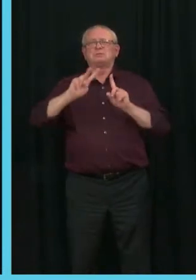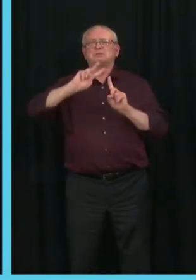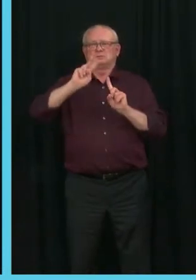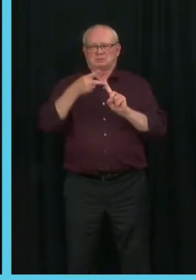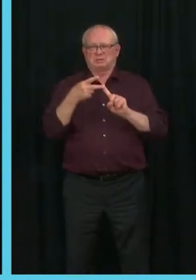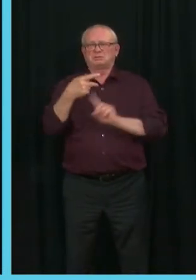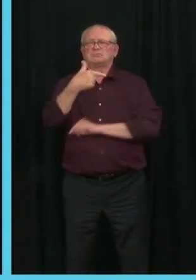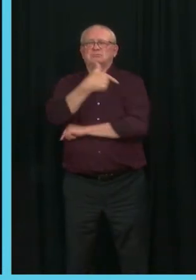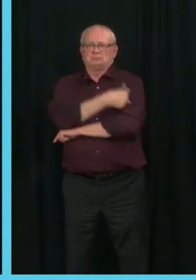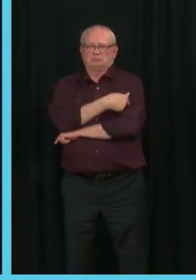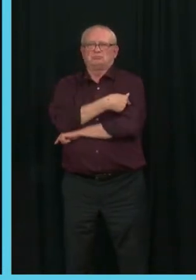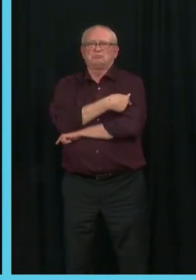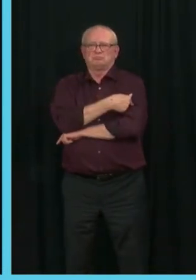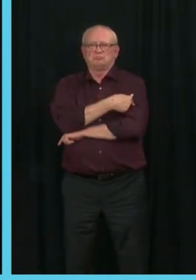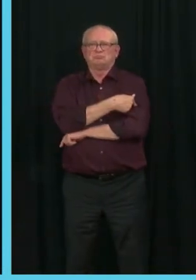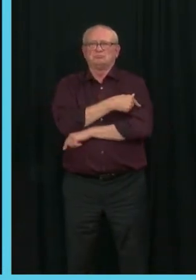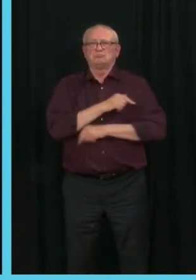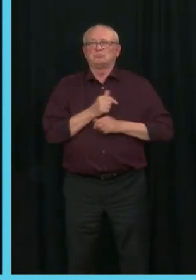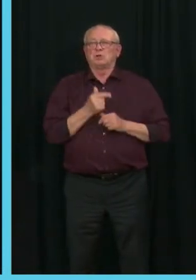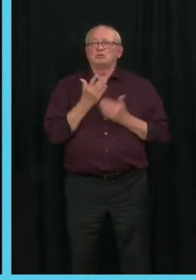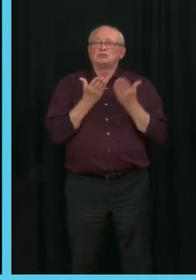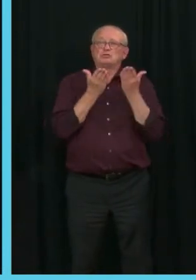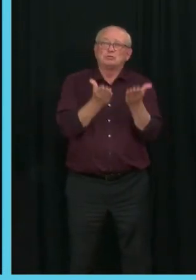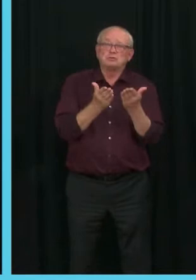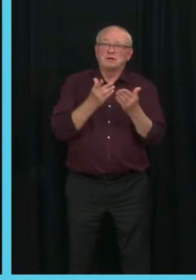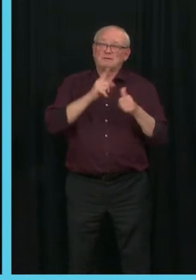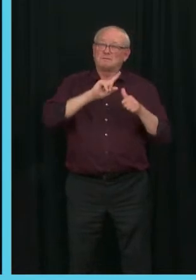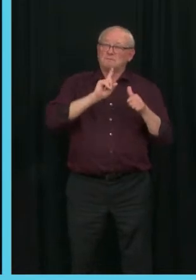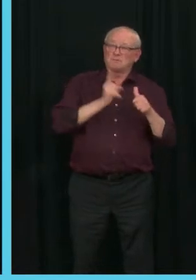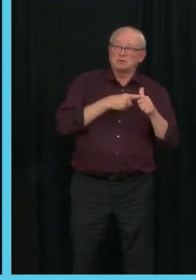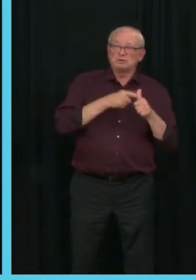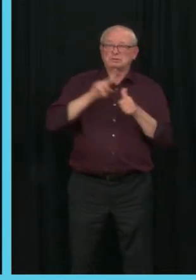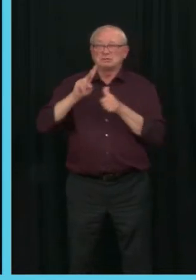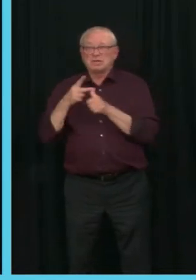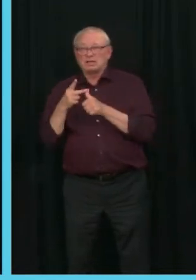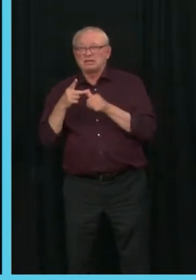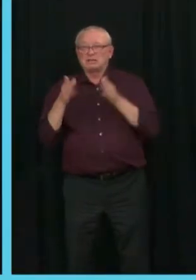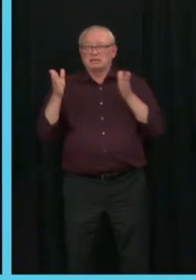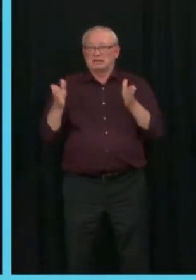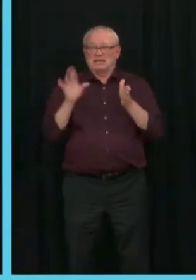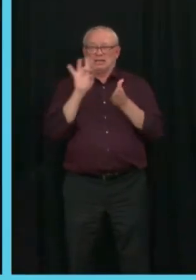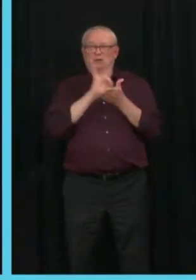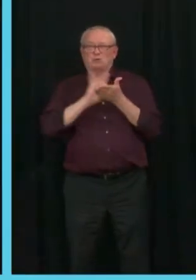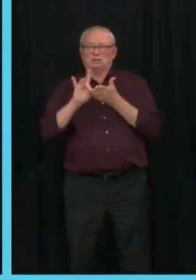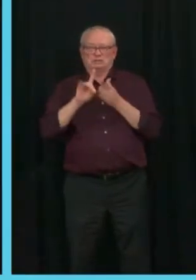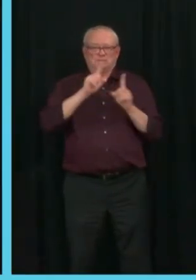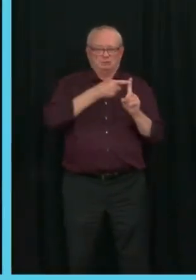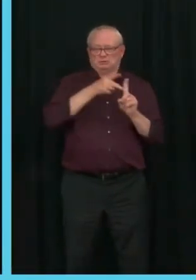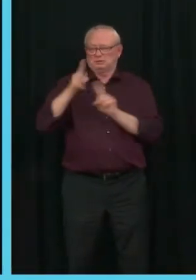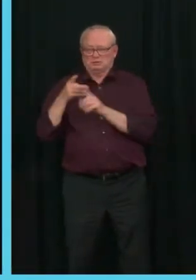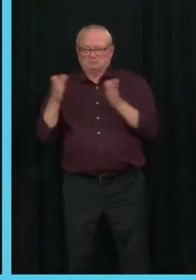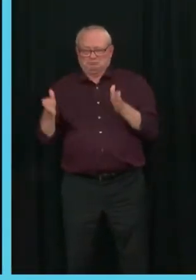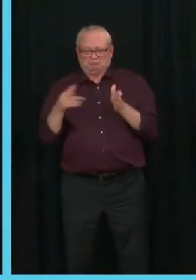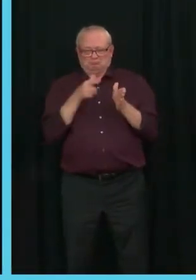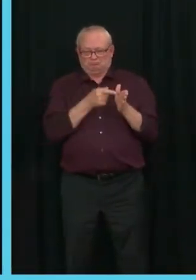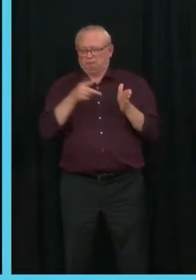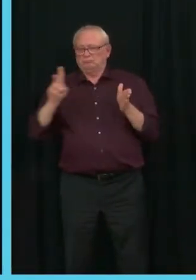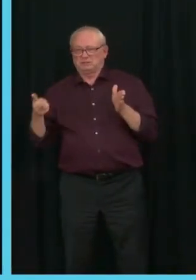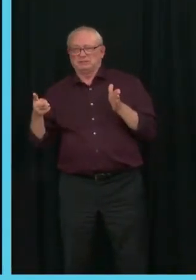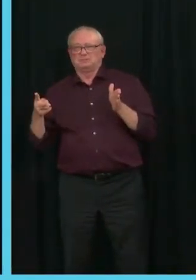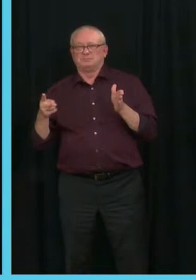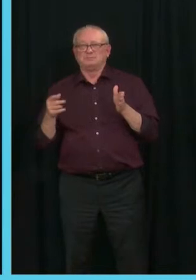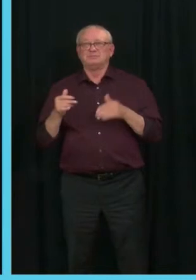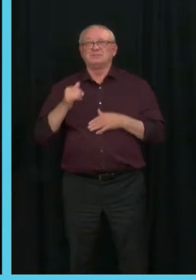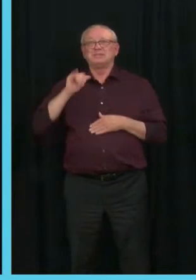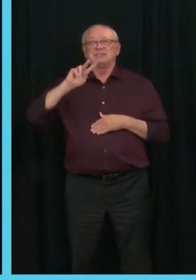8 weeks, though, from your first dose. And it's your choice whether you book a second dose of AstraZeneca or whether